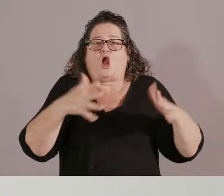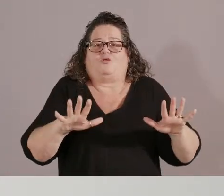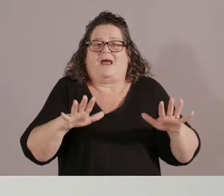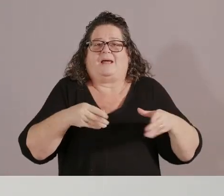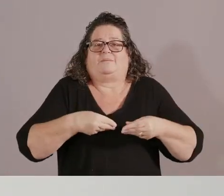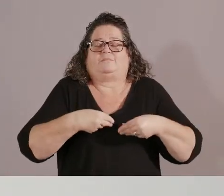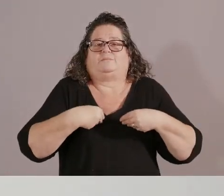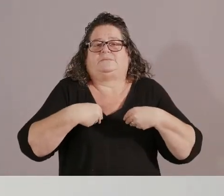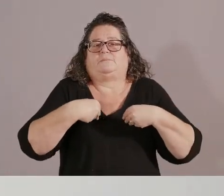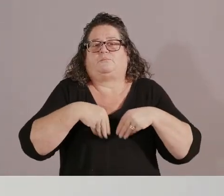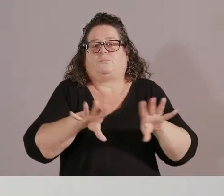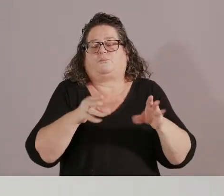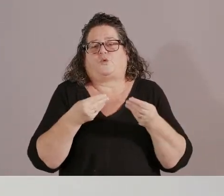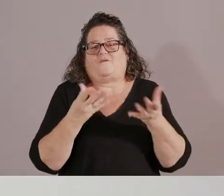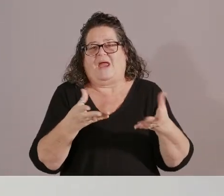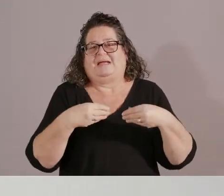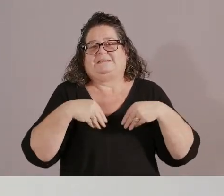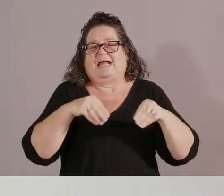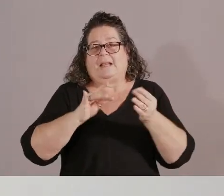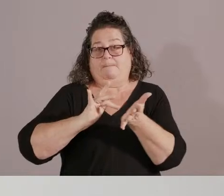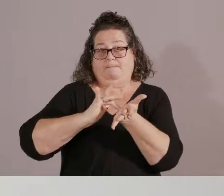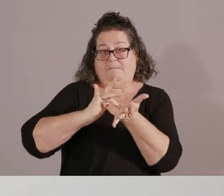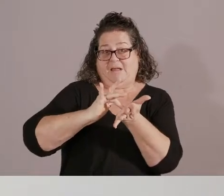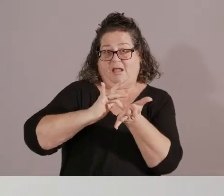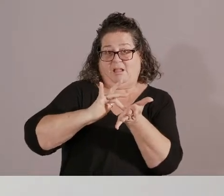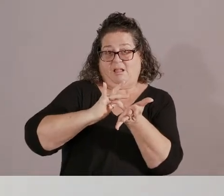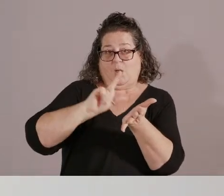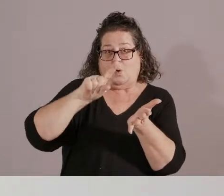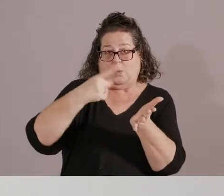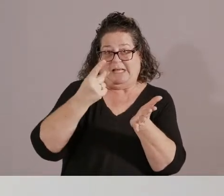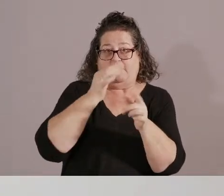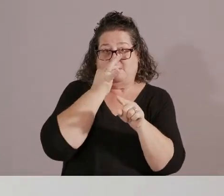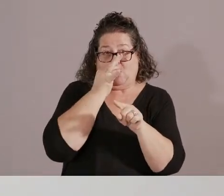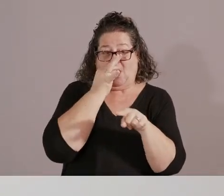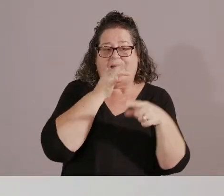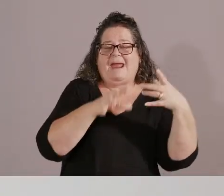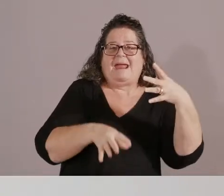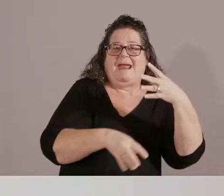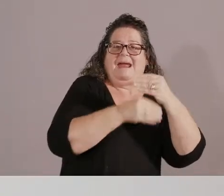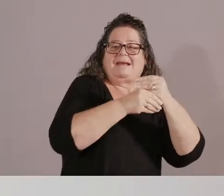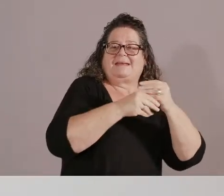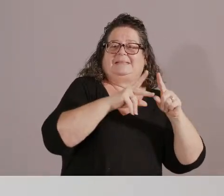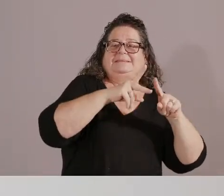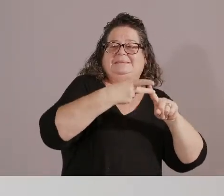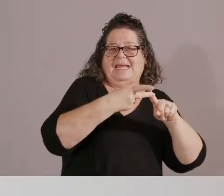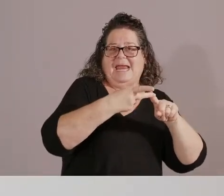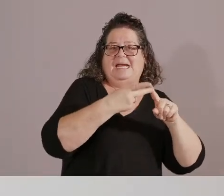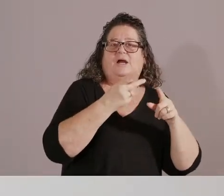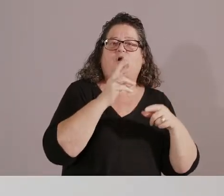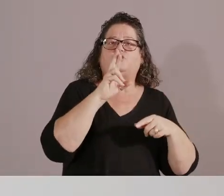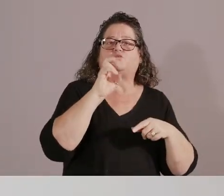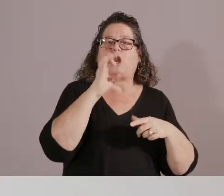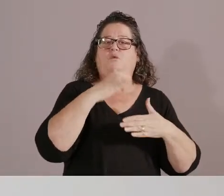their licenses approved. So it's an exciting step for those that want to participate in that program.